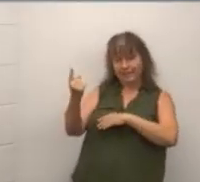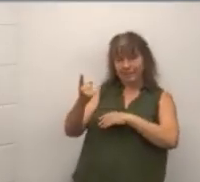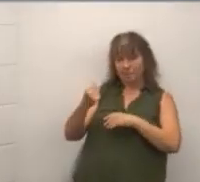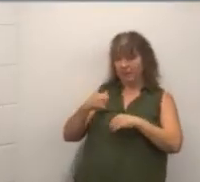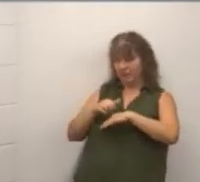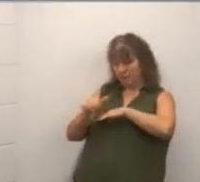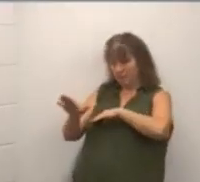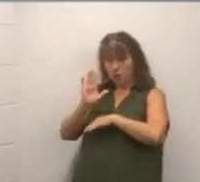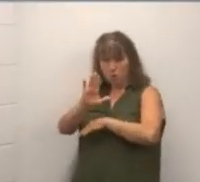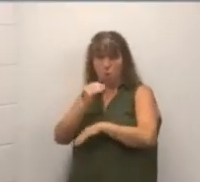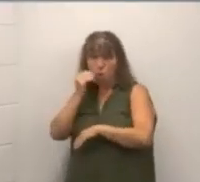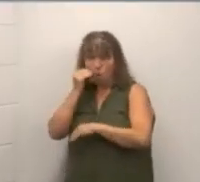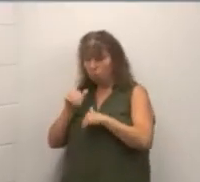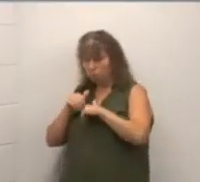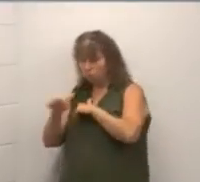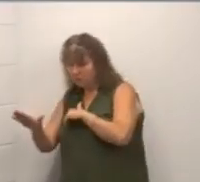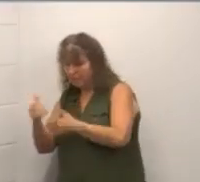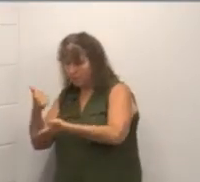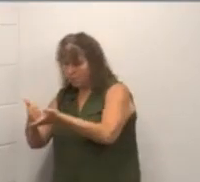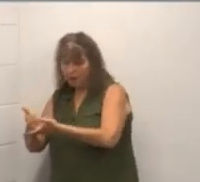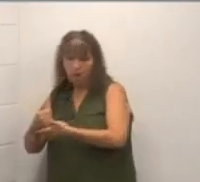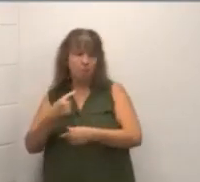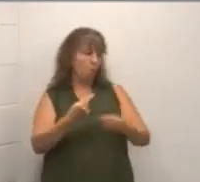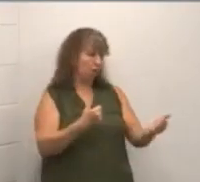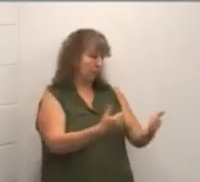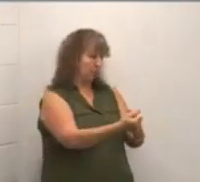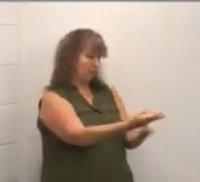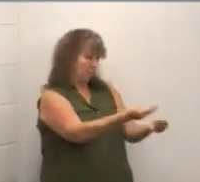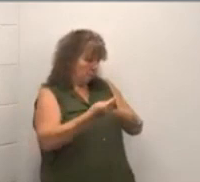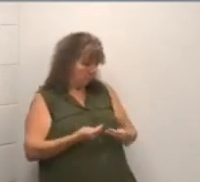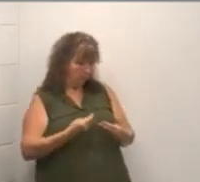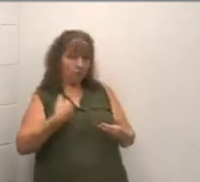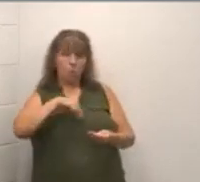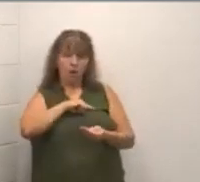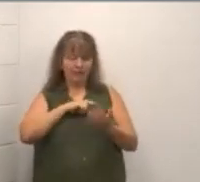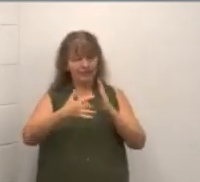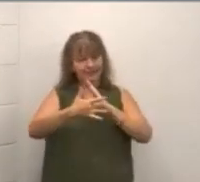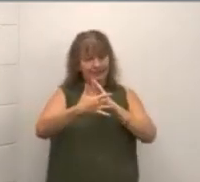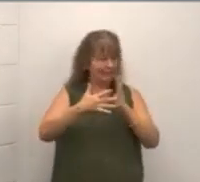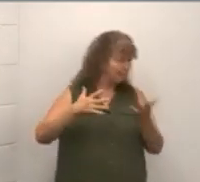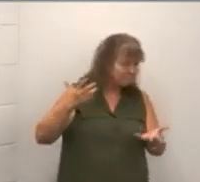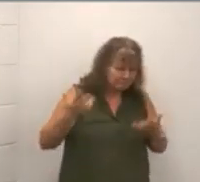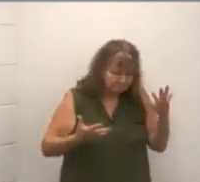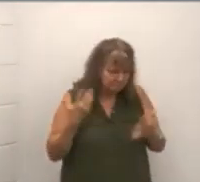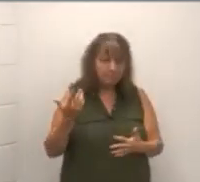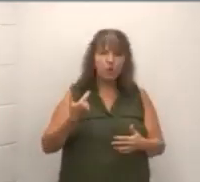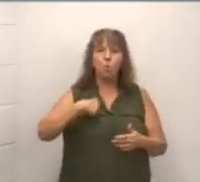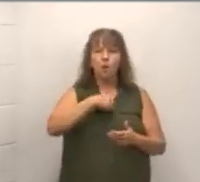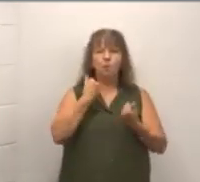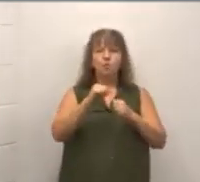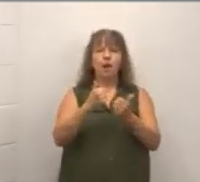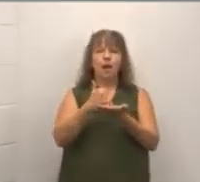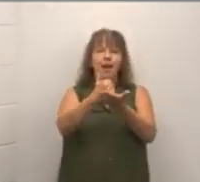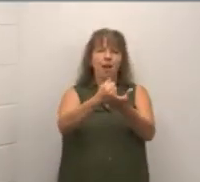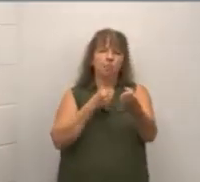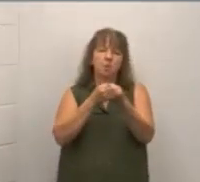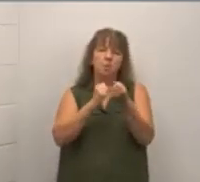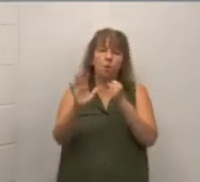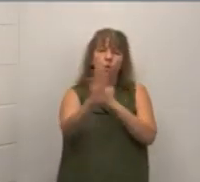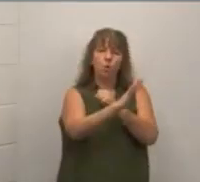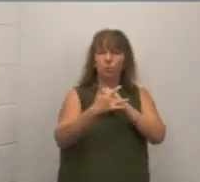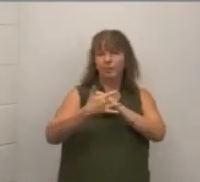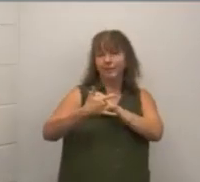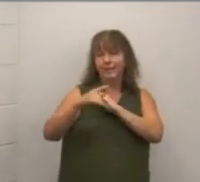off something to us to look to see if there's a problem with that we can support. We're also working